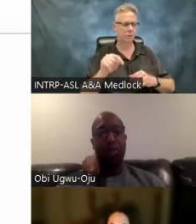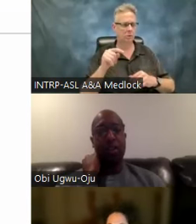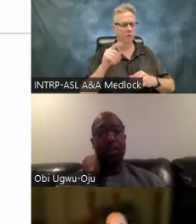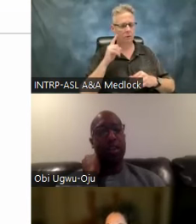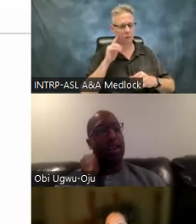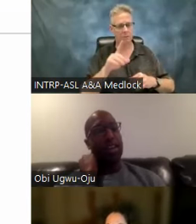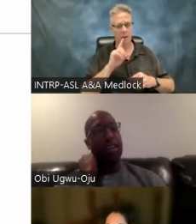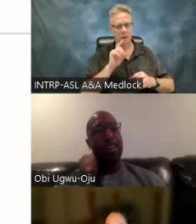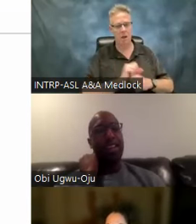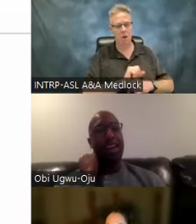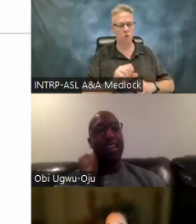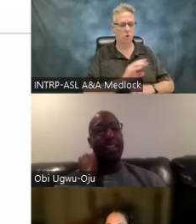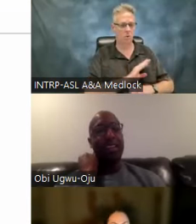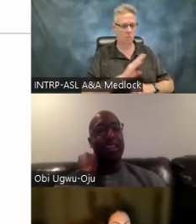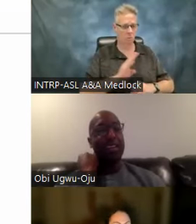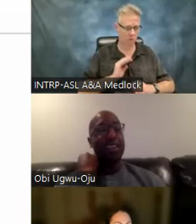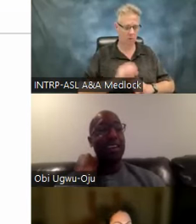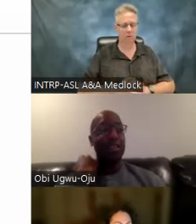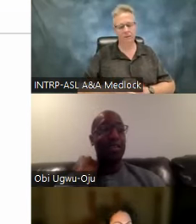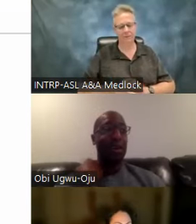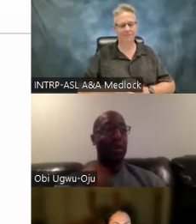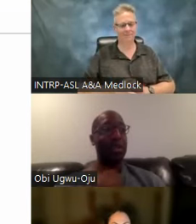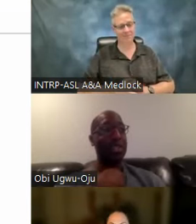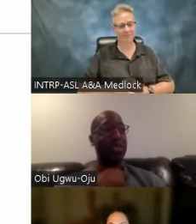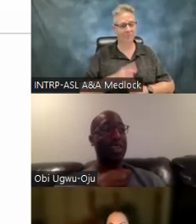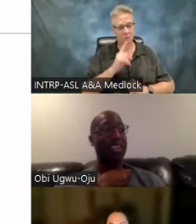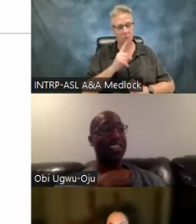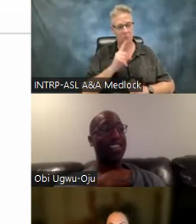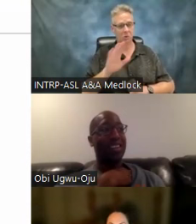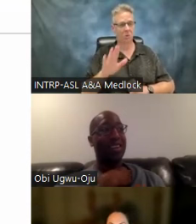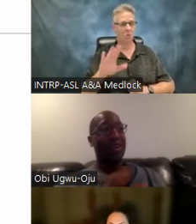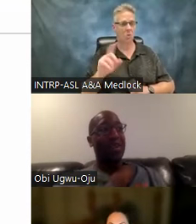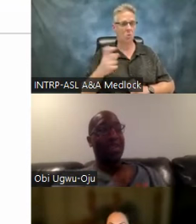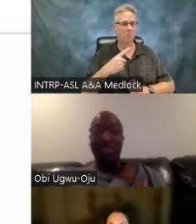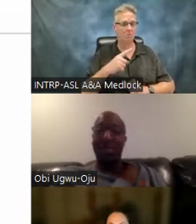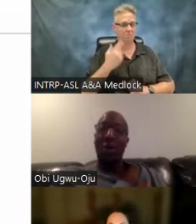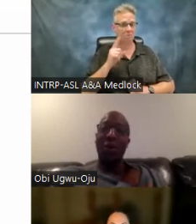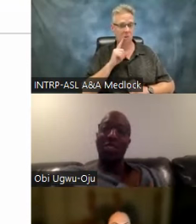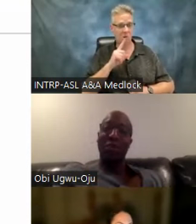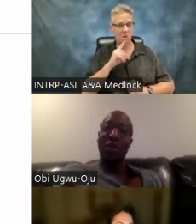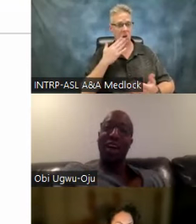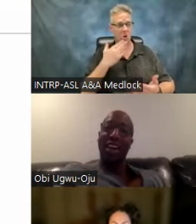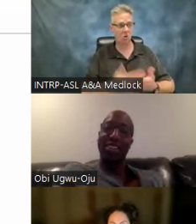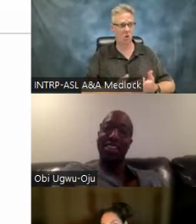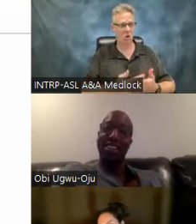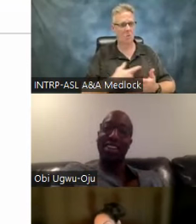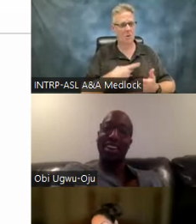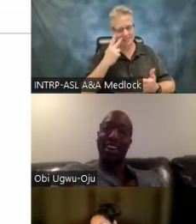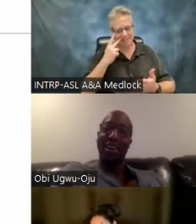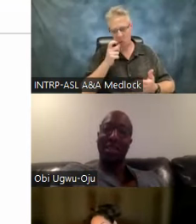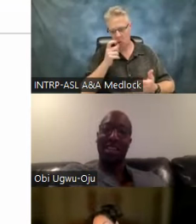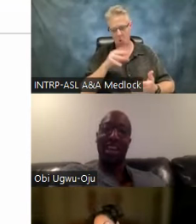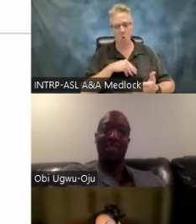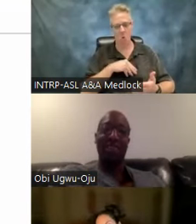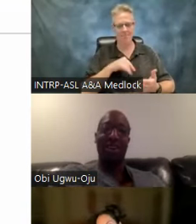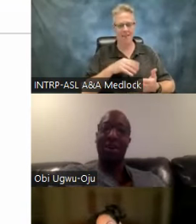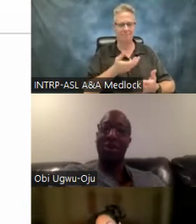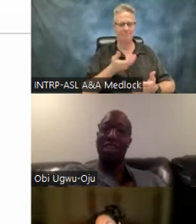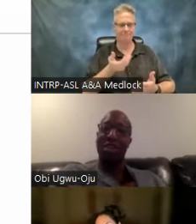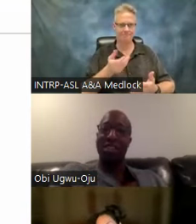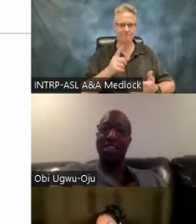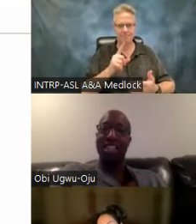actual board. And then, yeah, that's a very good question, because we'll have to see where the ownership lies, because it kind of